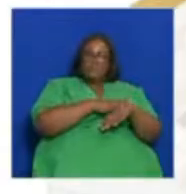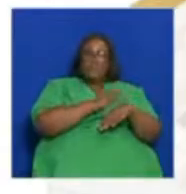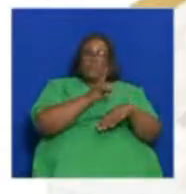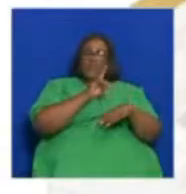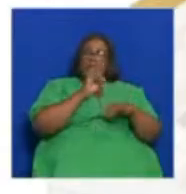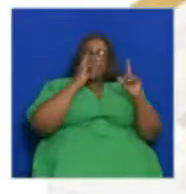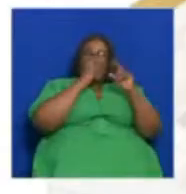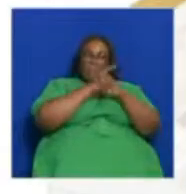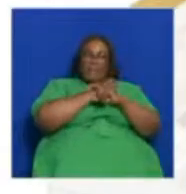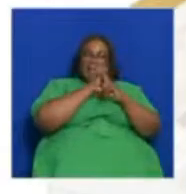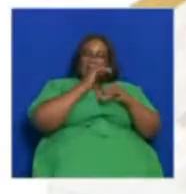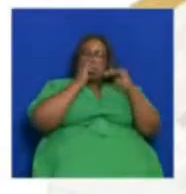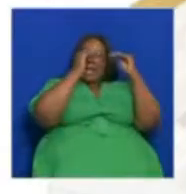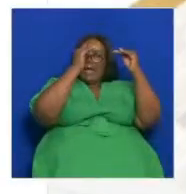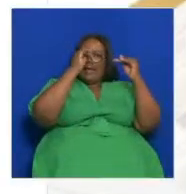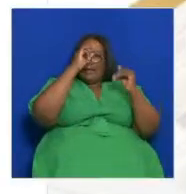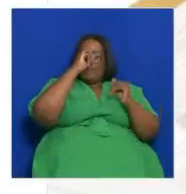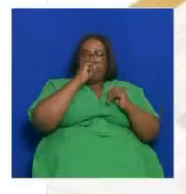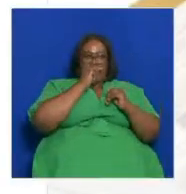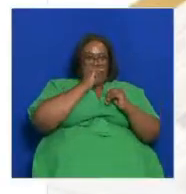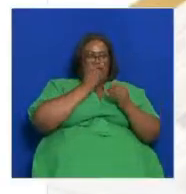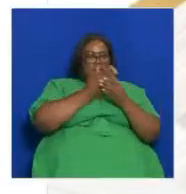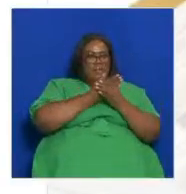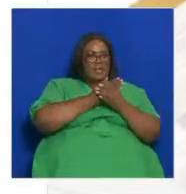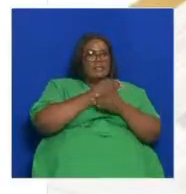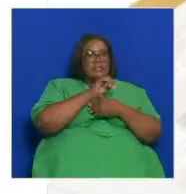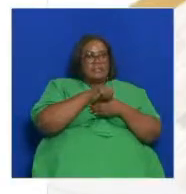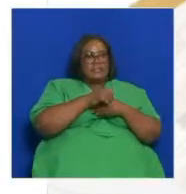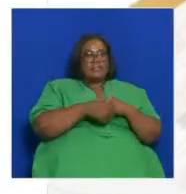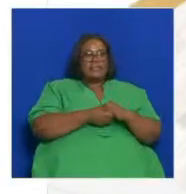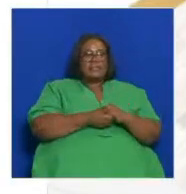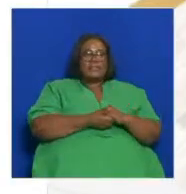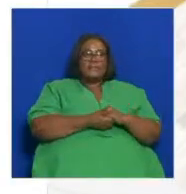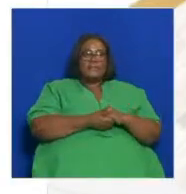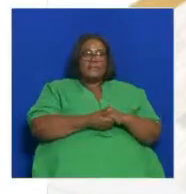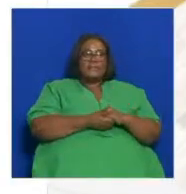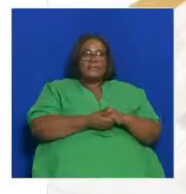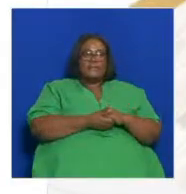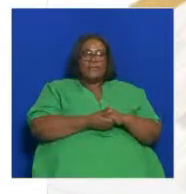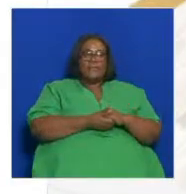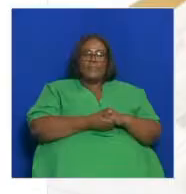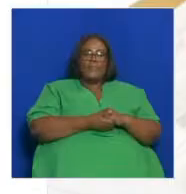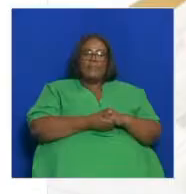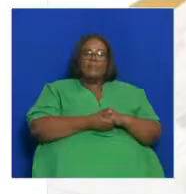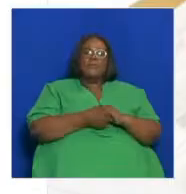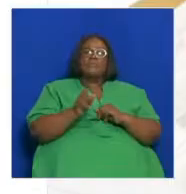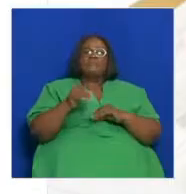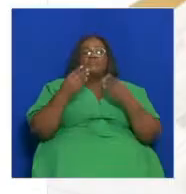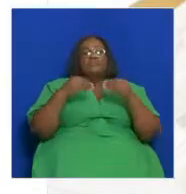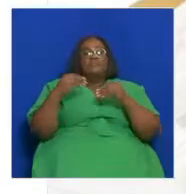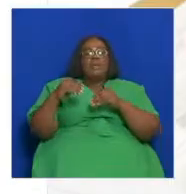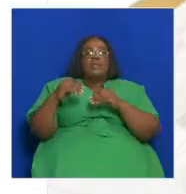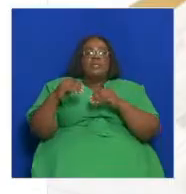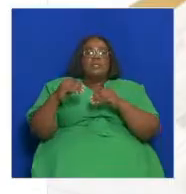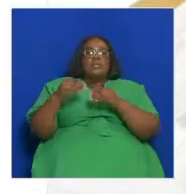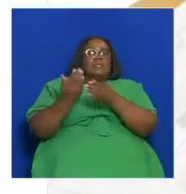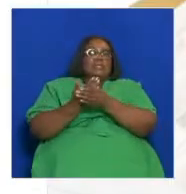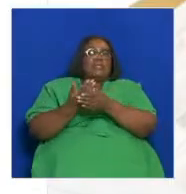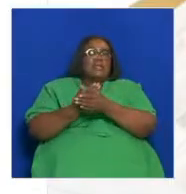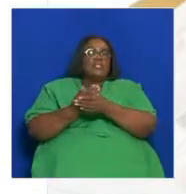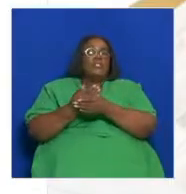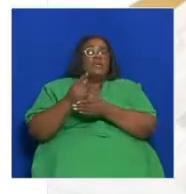ones and those commercial ones that are high-value